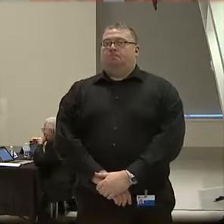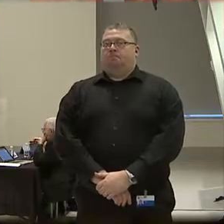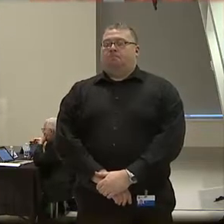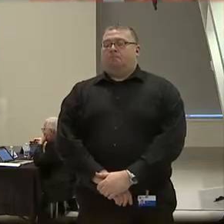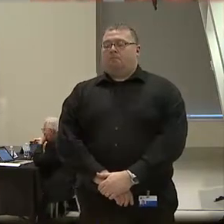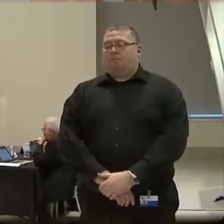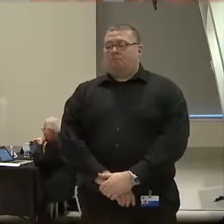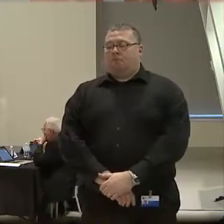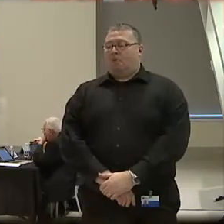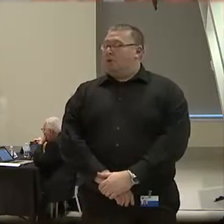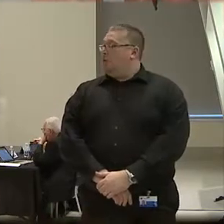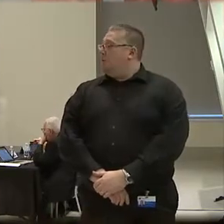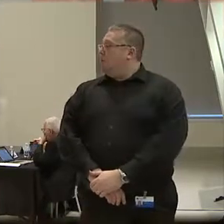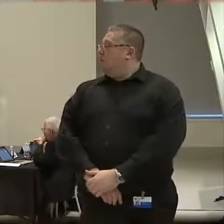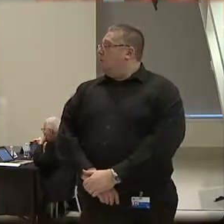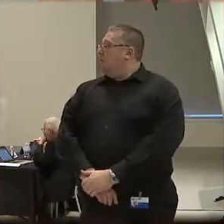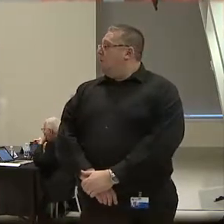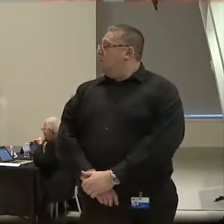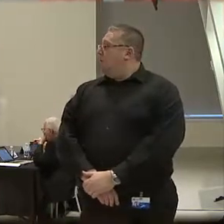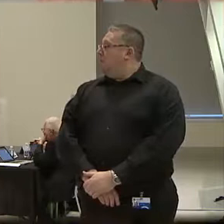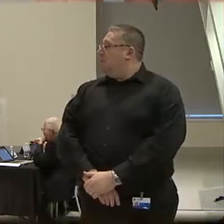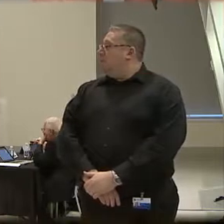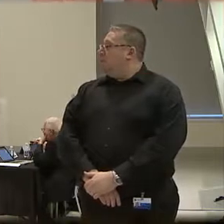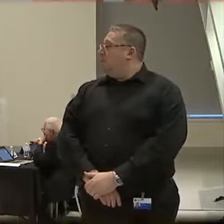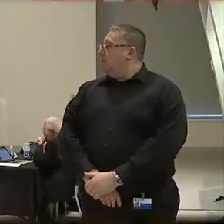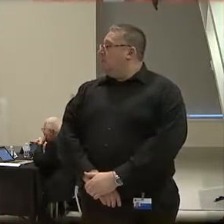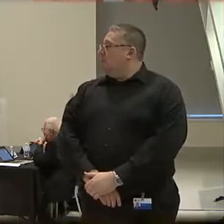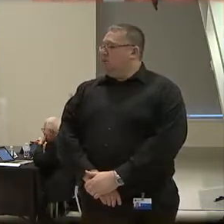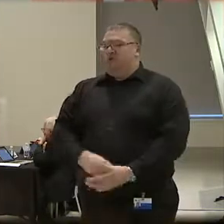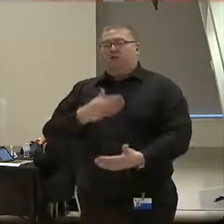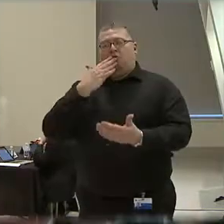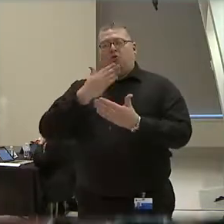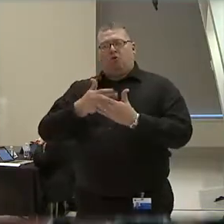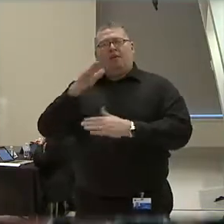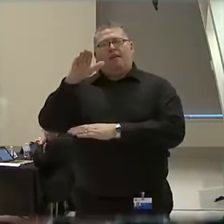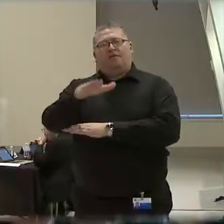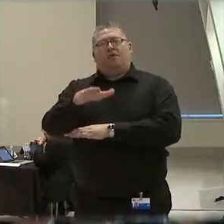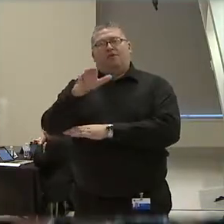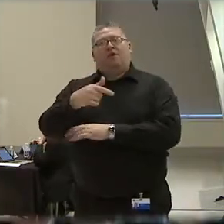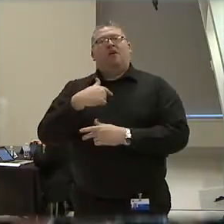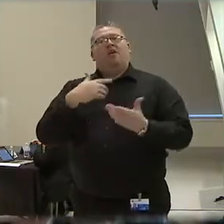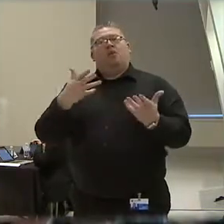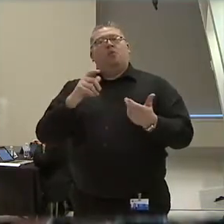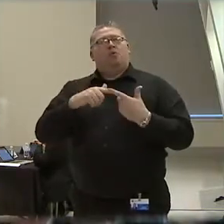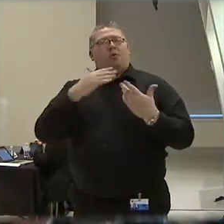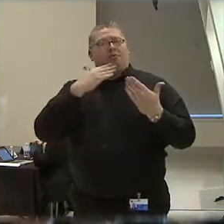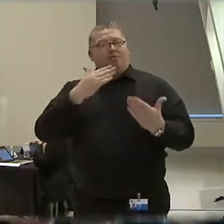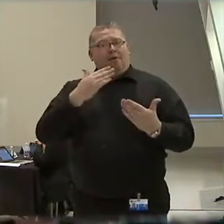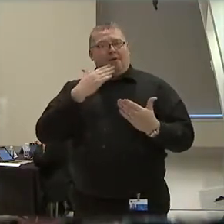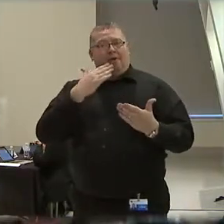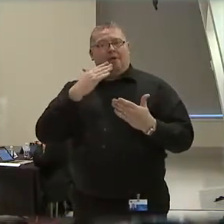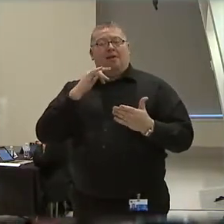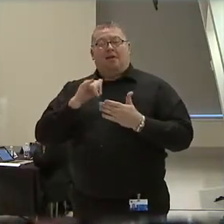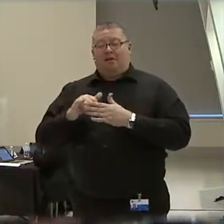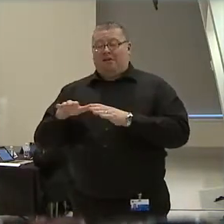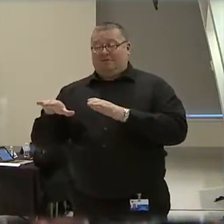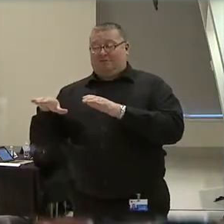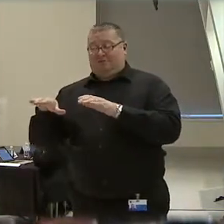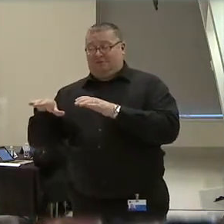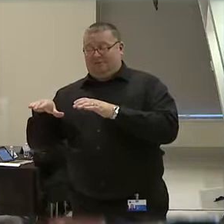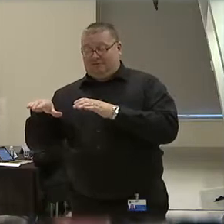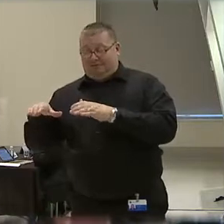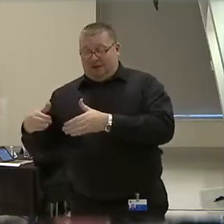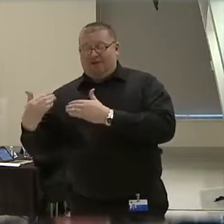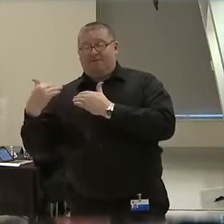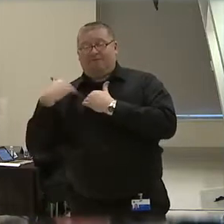I don't know if okay, it It's is on. working. Thank you. Good afternoon, and I want to thank the task force for inviting me to testify